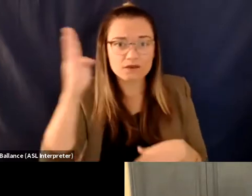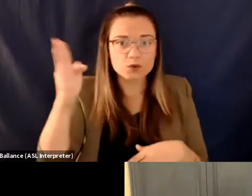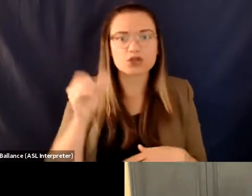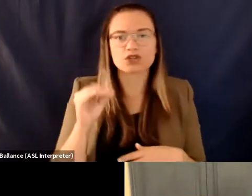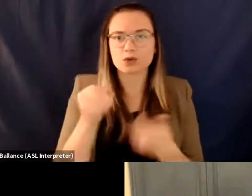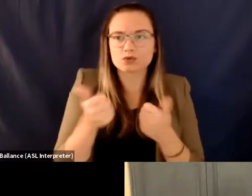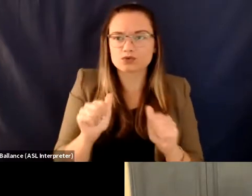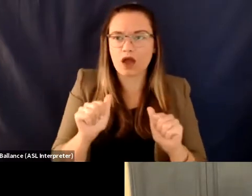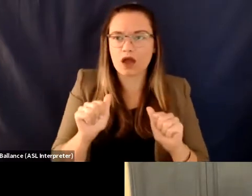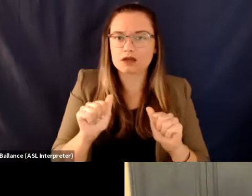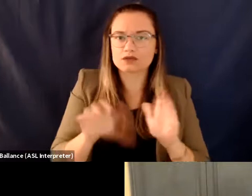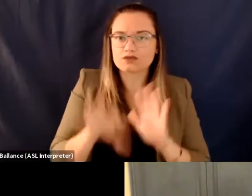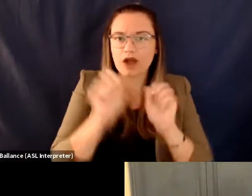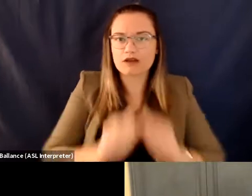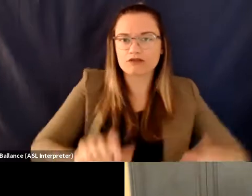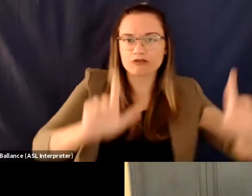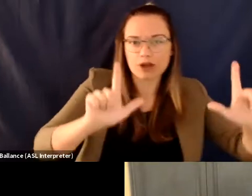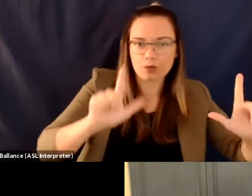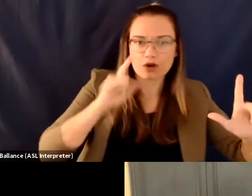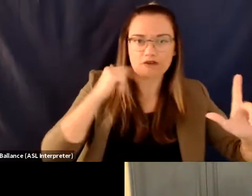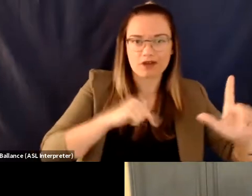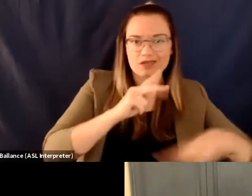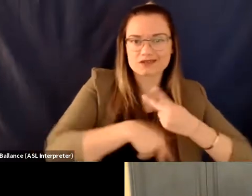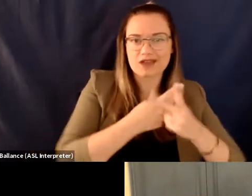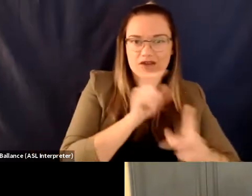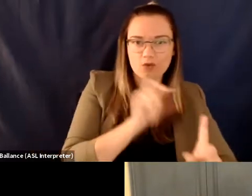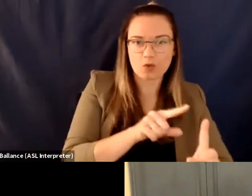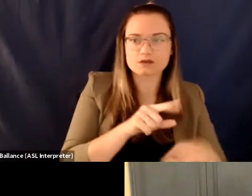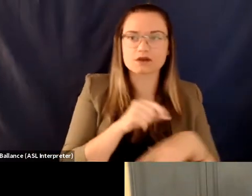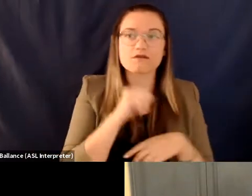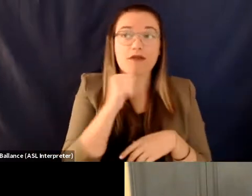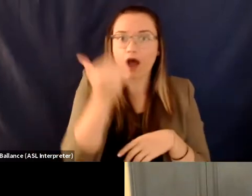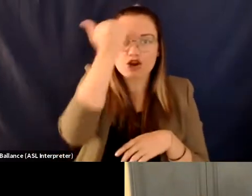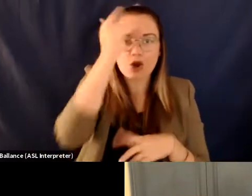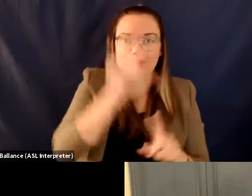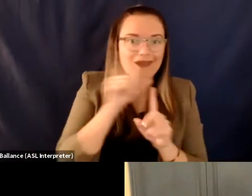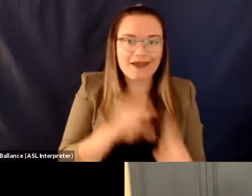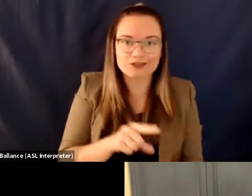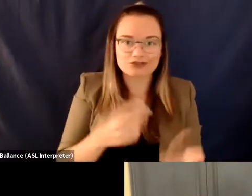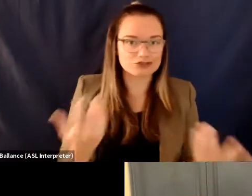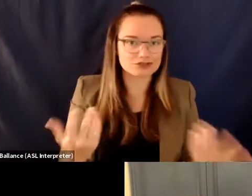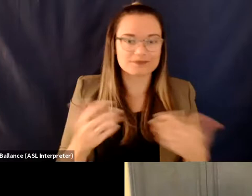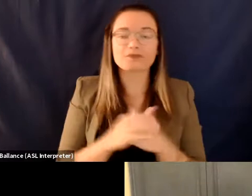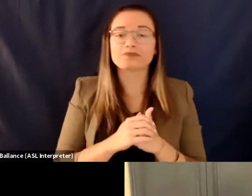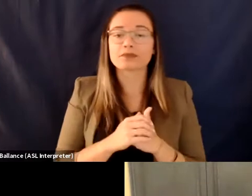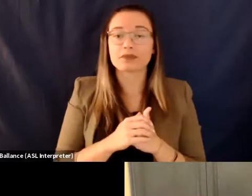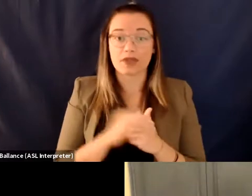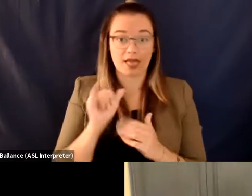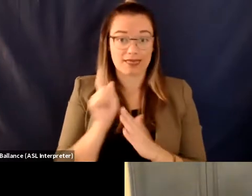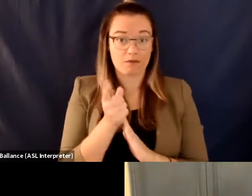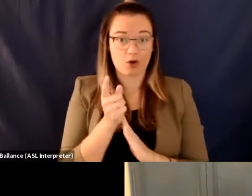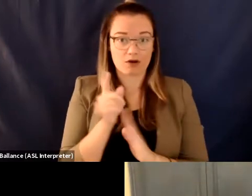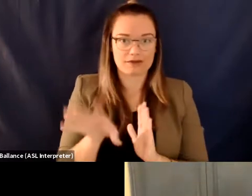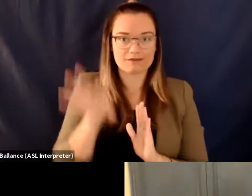framework to explore these questions that we had, not sort of knowing what the answers would be. And in that moment,